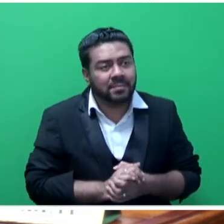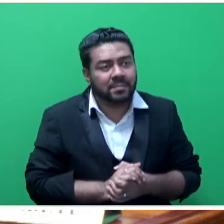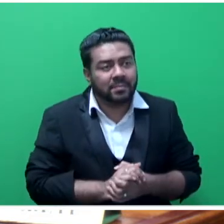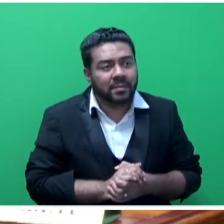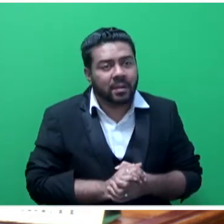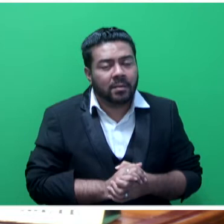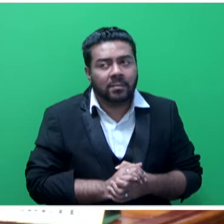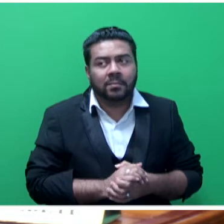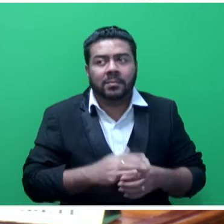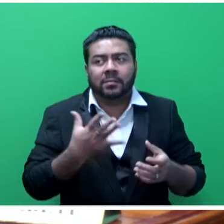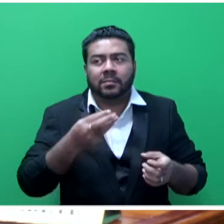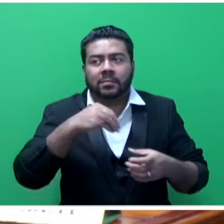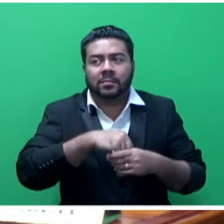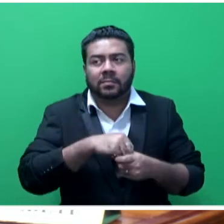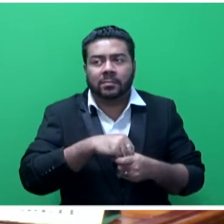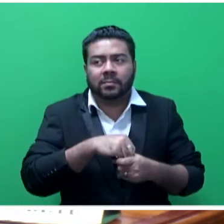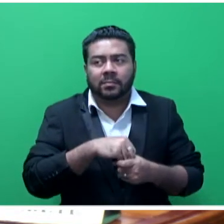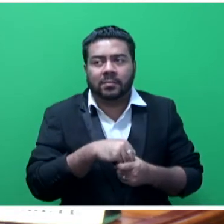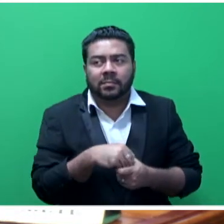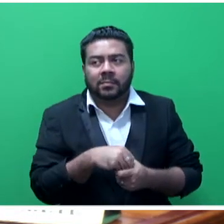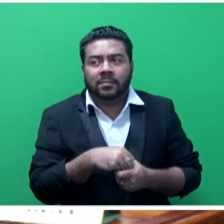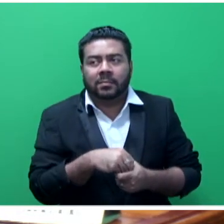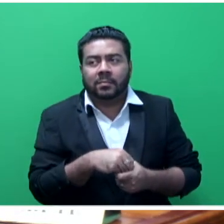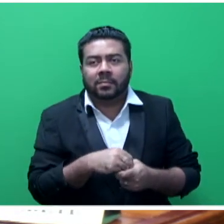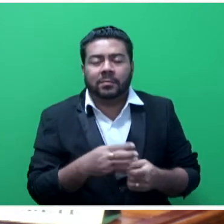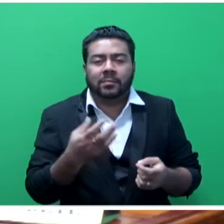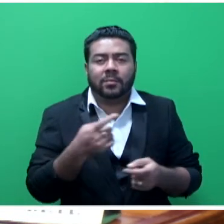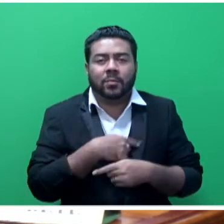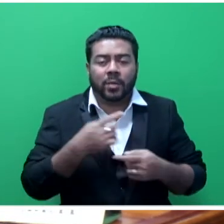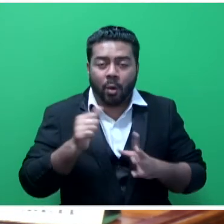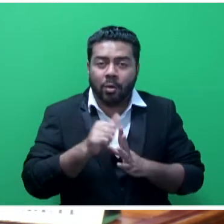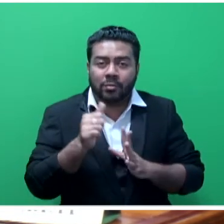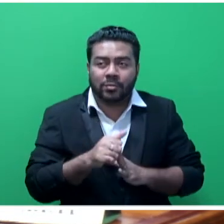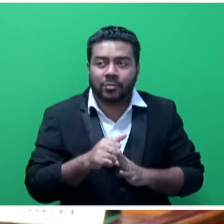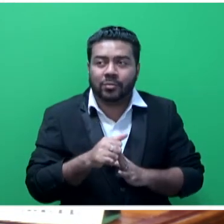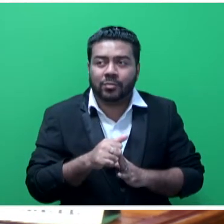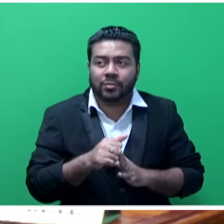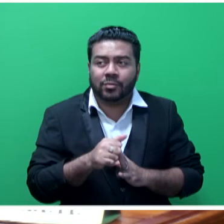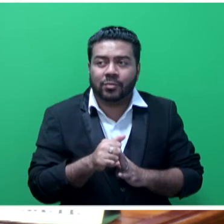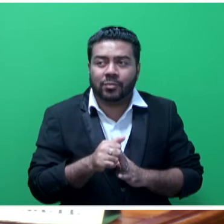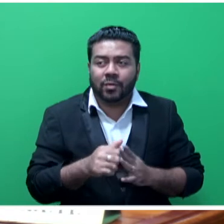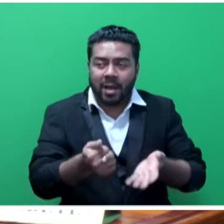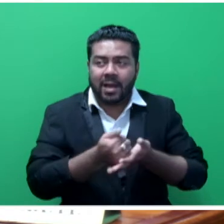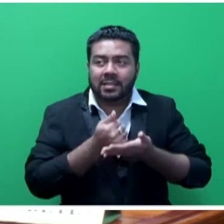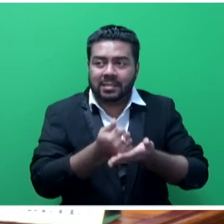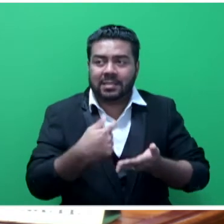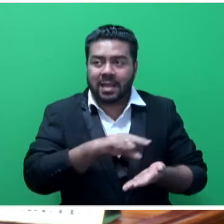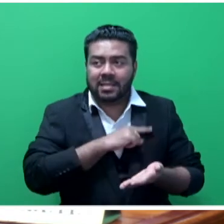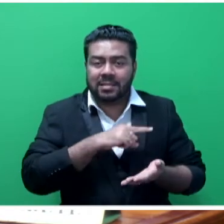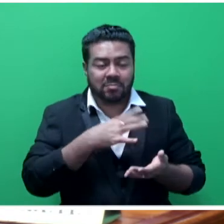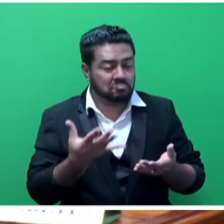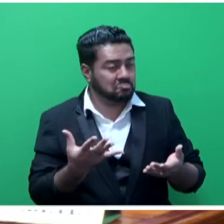Furthermore, Mr. Speaker, sir, the equipment will also assist us, particularly our first